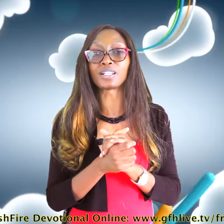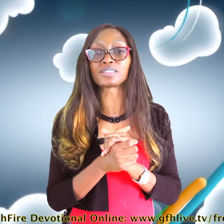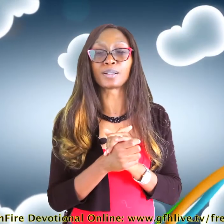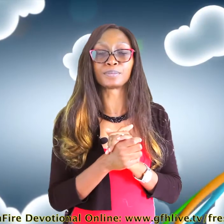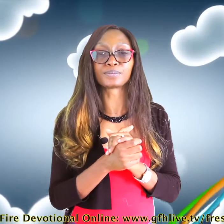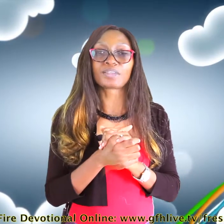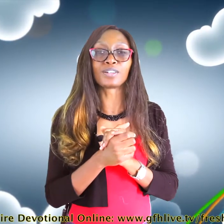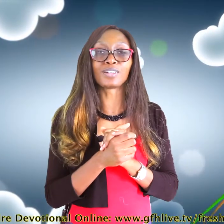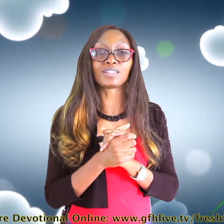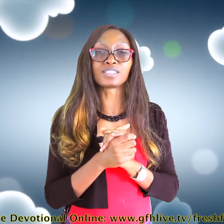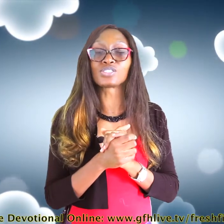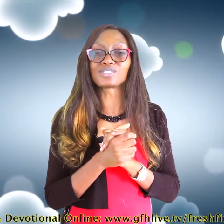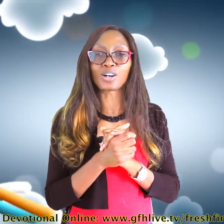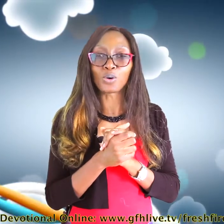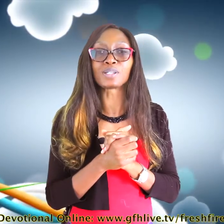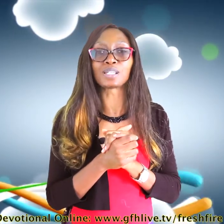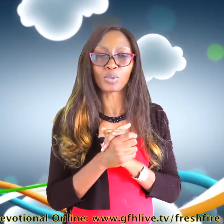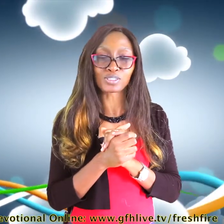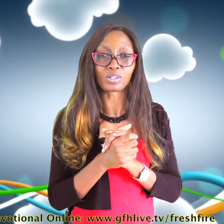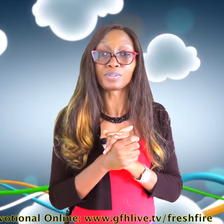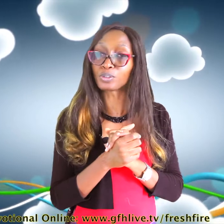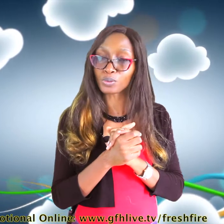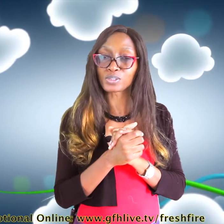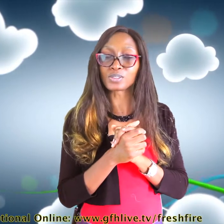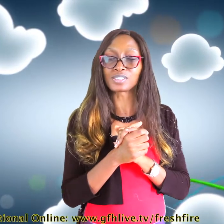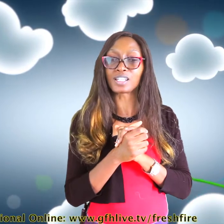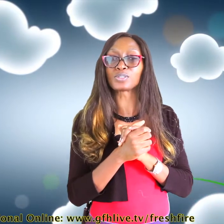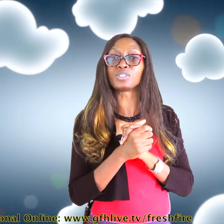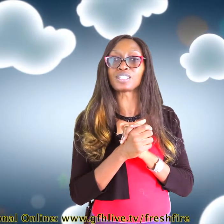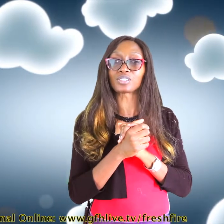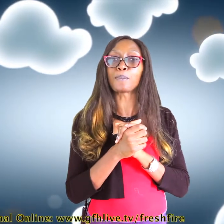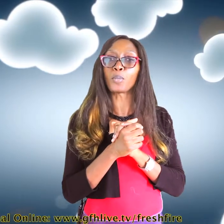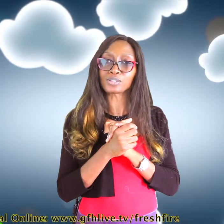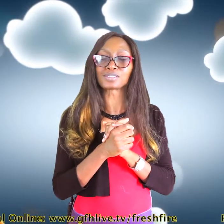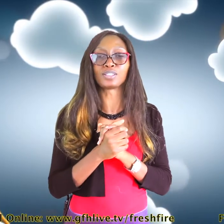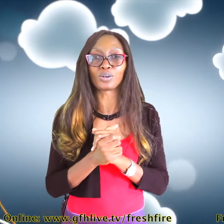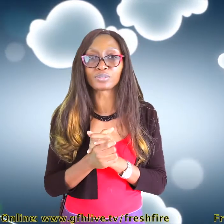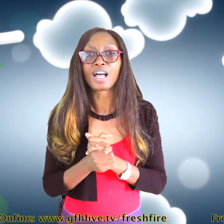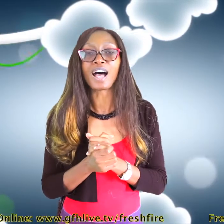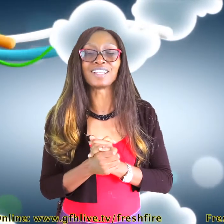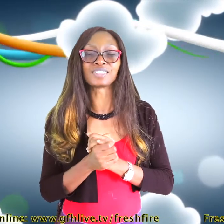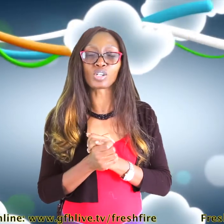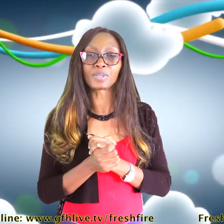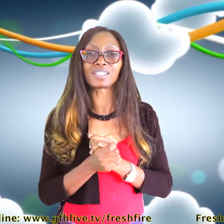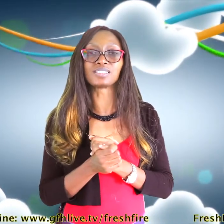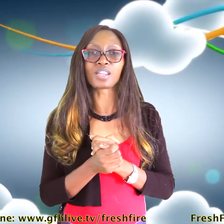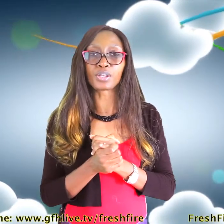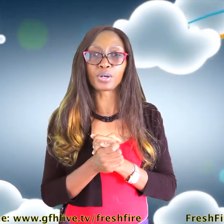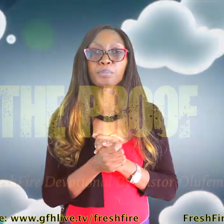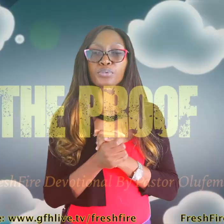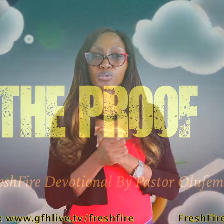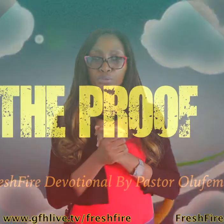told you that the teachings are always a must love. And of course, so today's own is another must love. And the topic